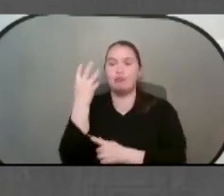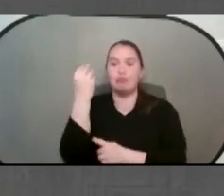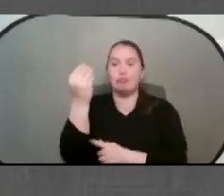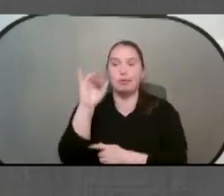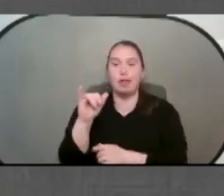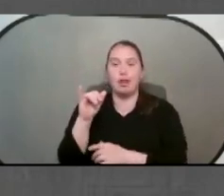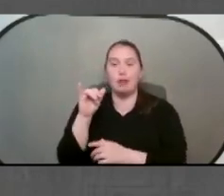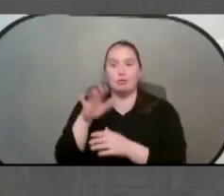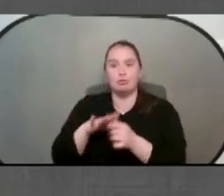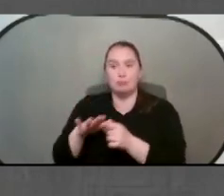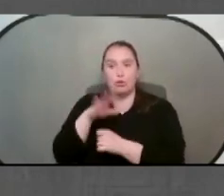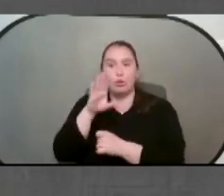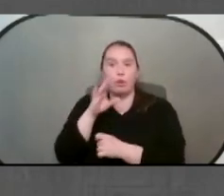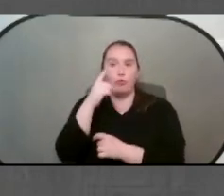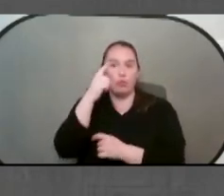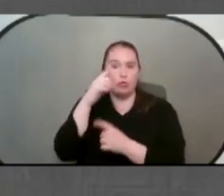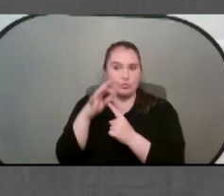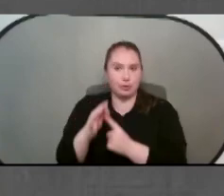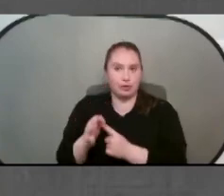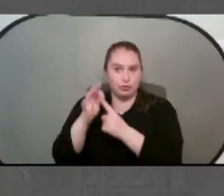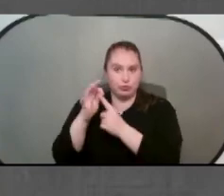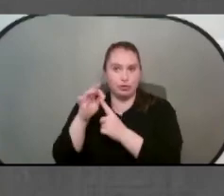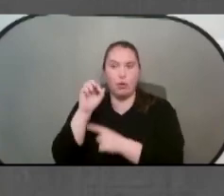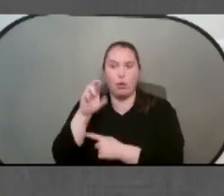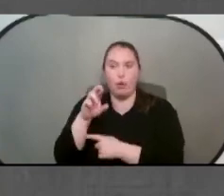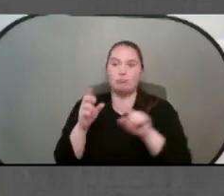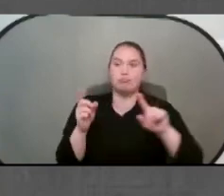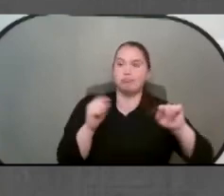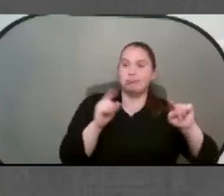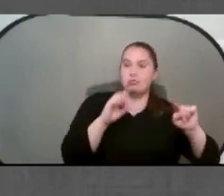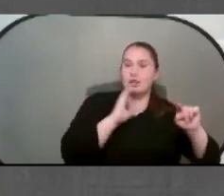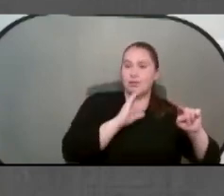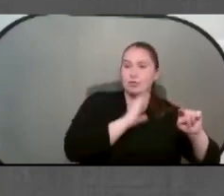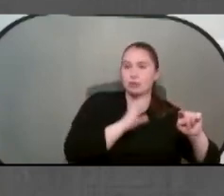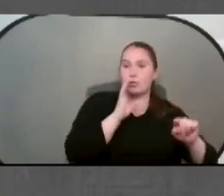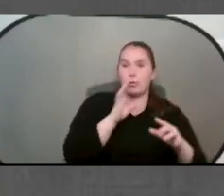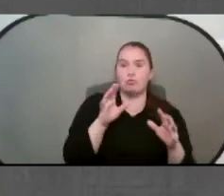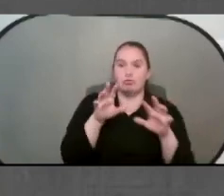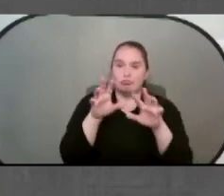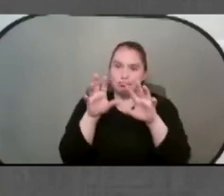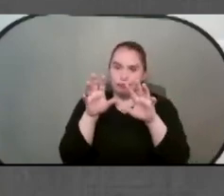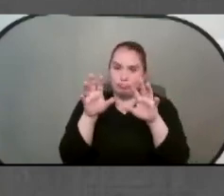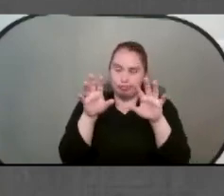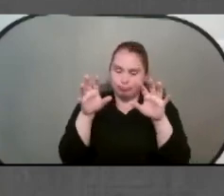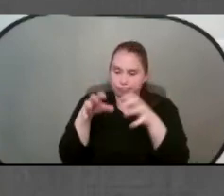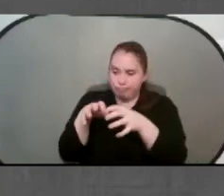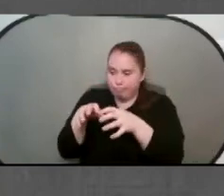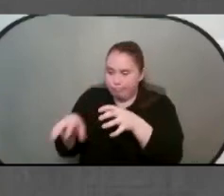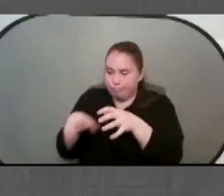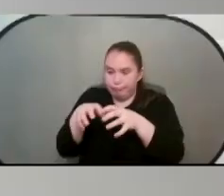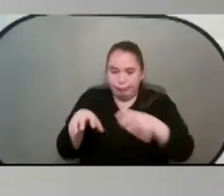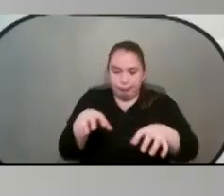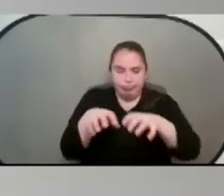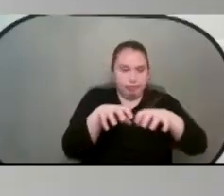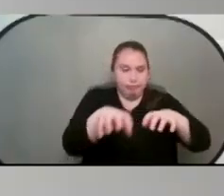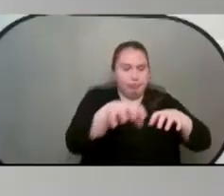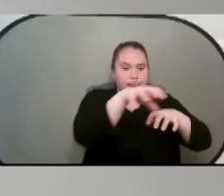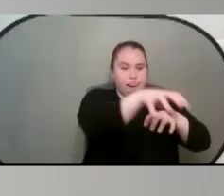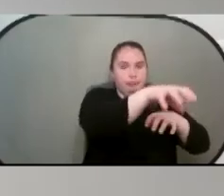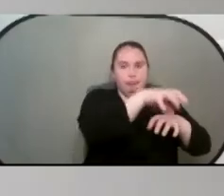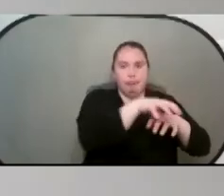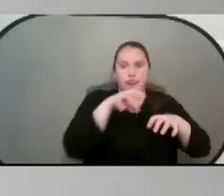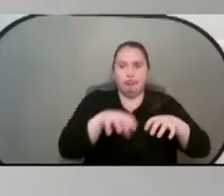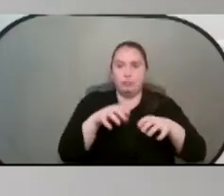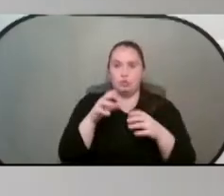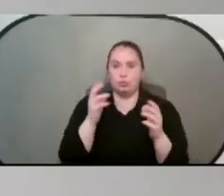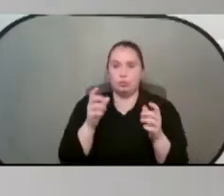for the specials or the, the cafeteria. So it breaks them down into smaller neighborhoods, but yeah, that's getting ahead